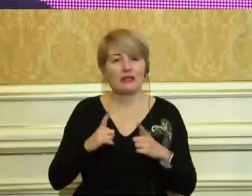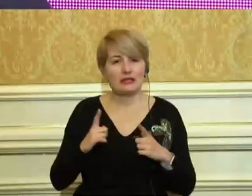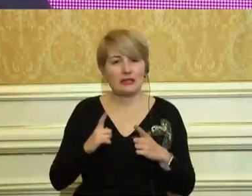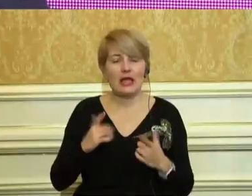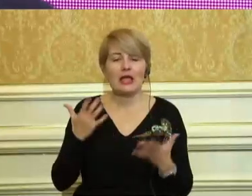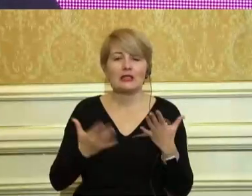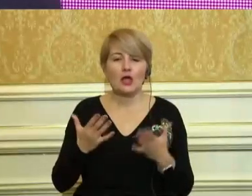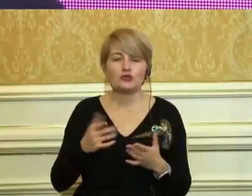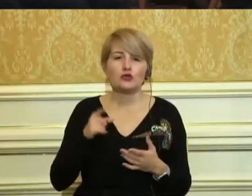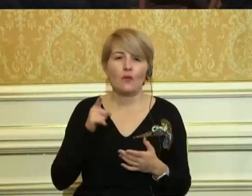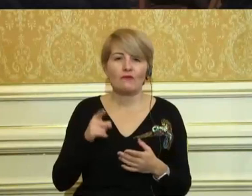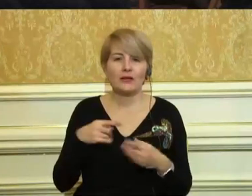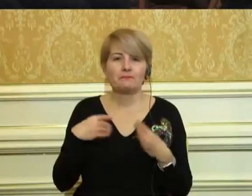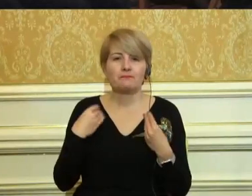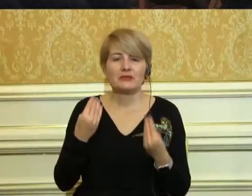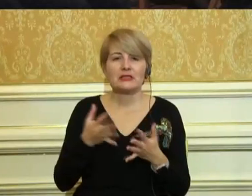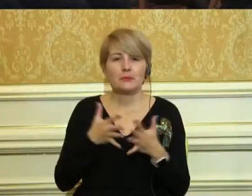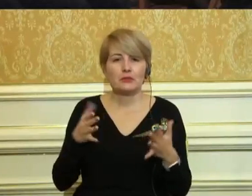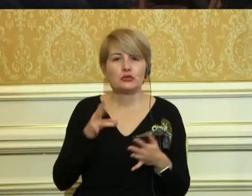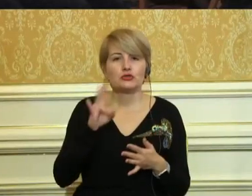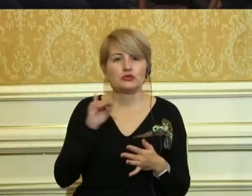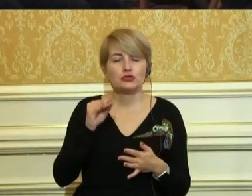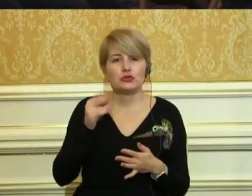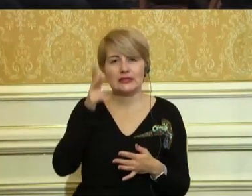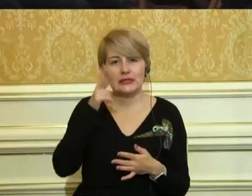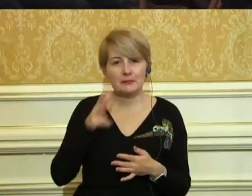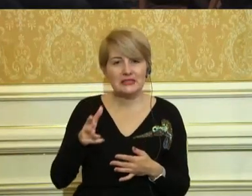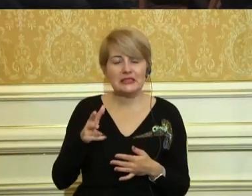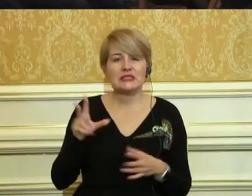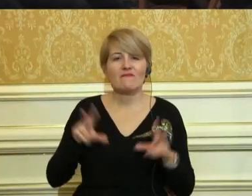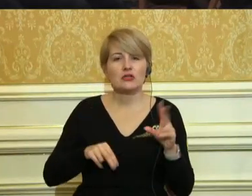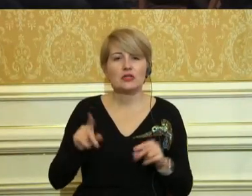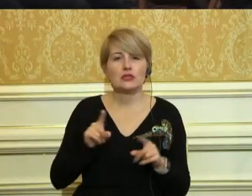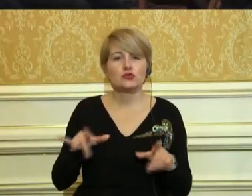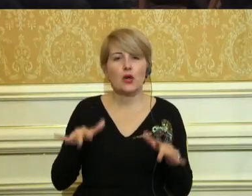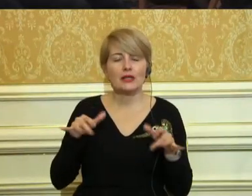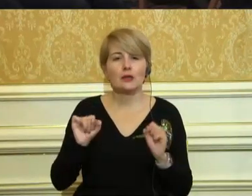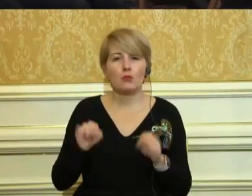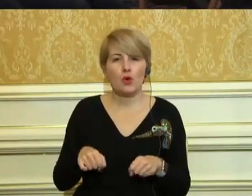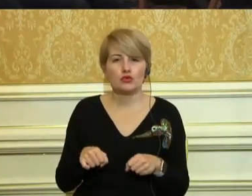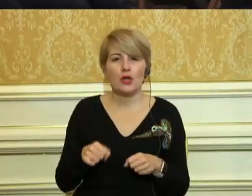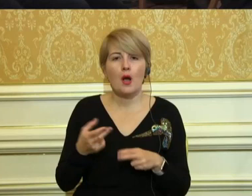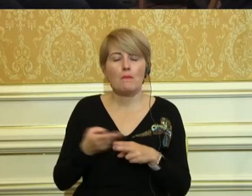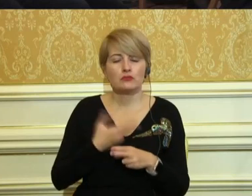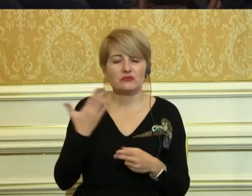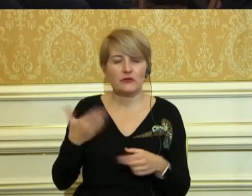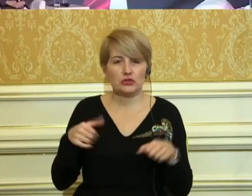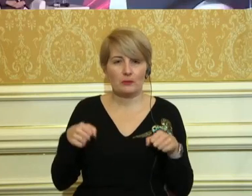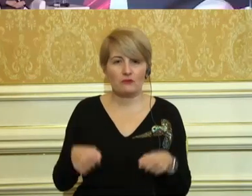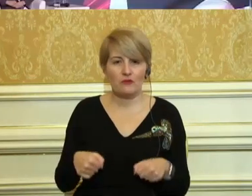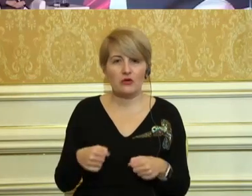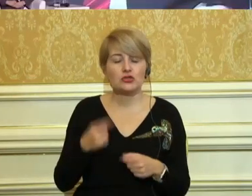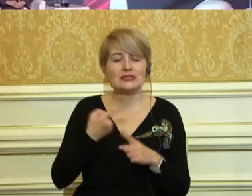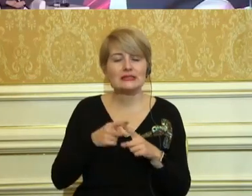rule said that the council could vote you off of the city council. And we said, well, that's not acceptable. How are we going